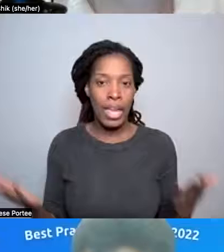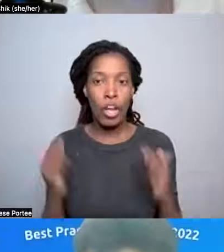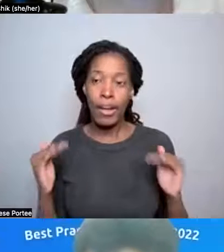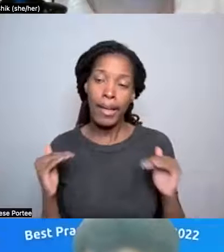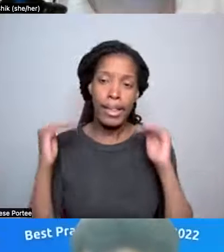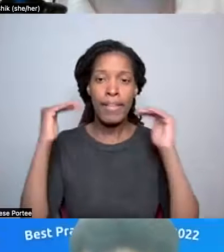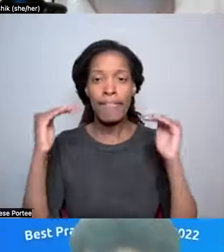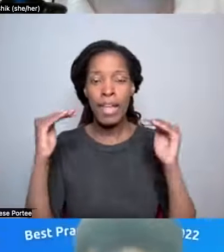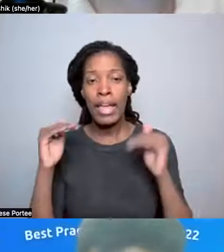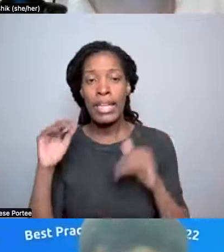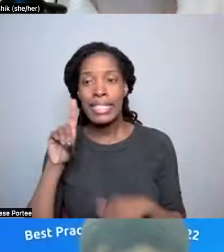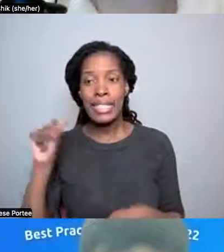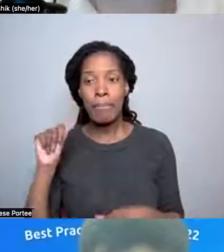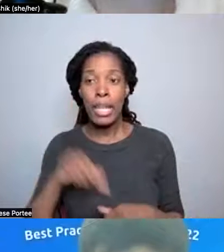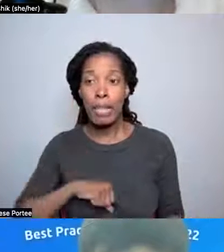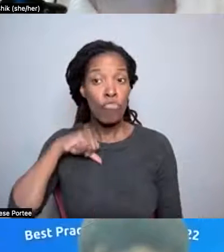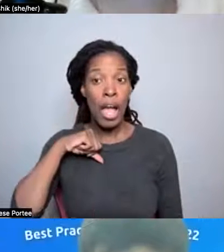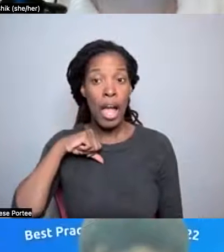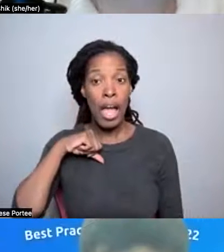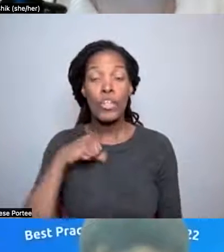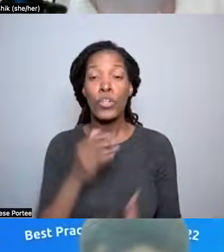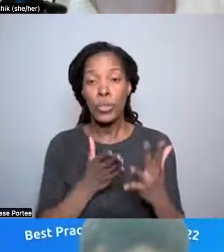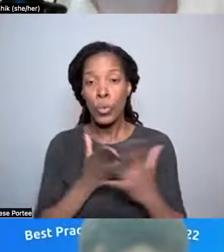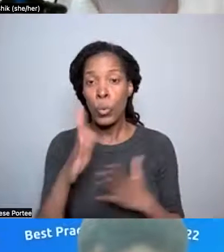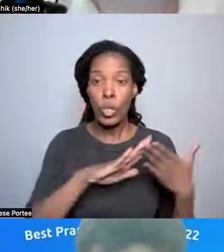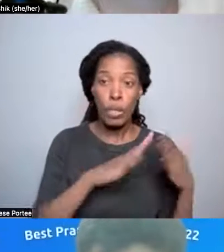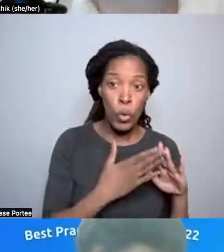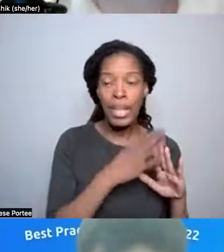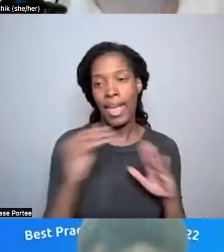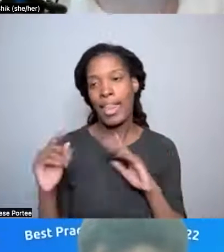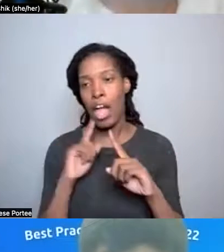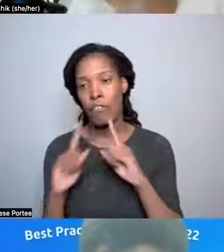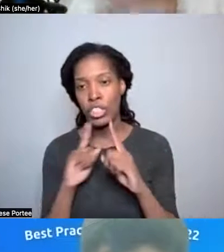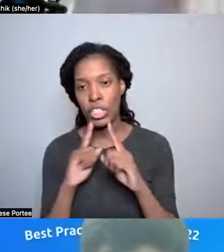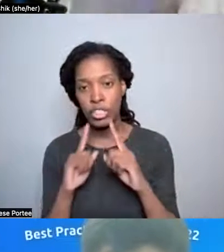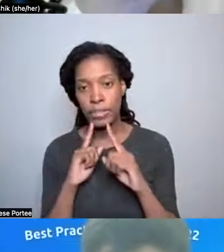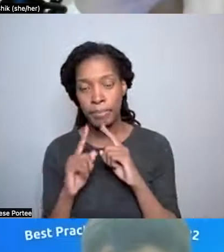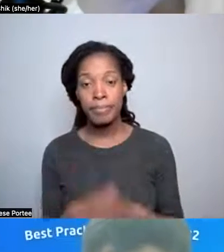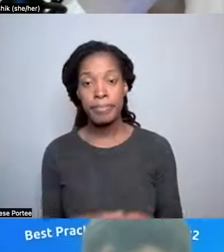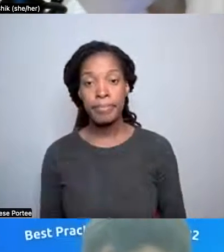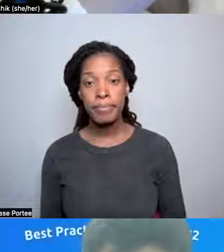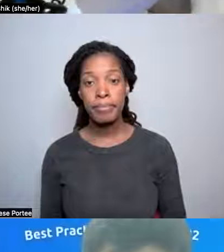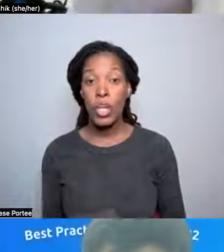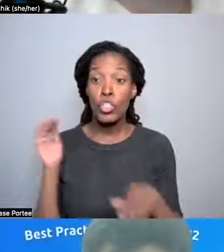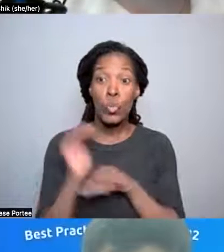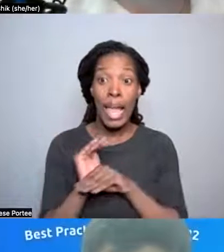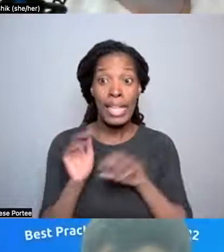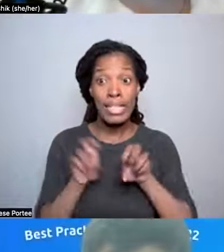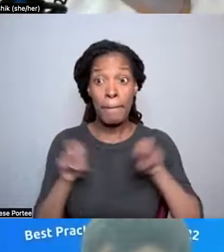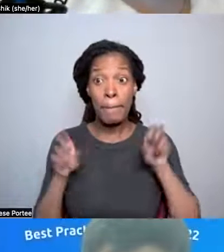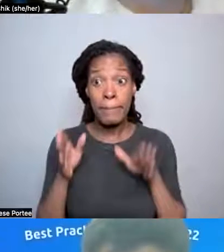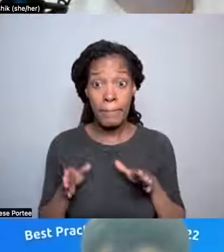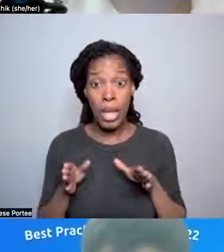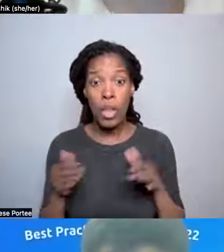disability pride together through community and conversation. Tonight's Powerhouse panel